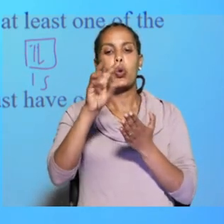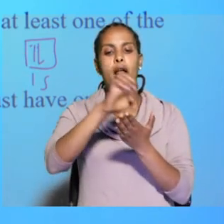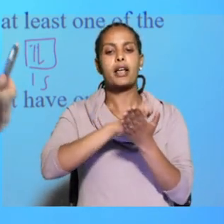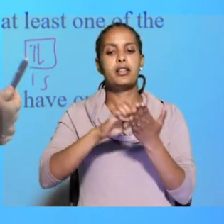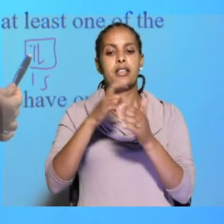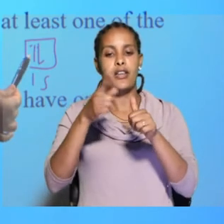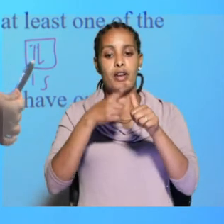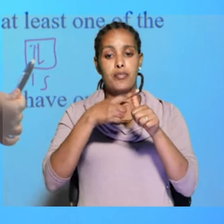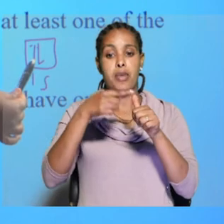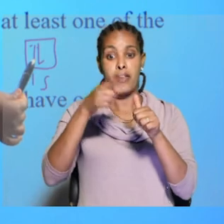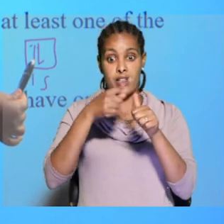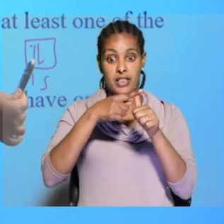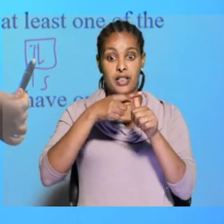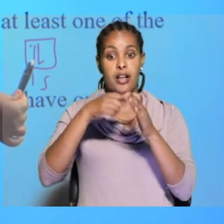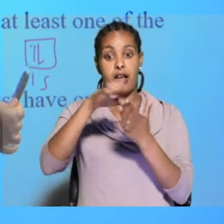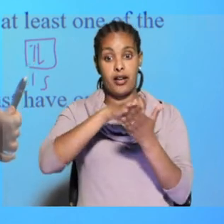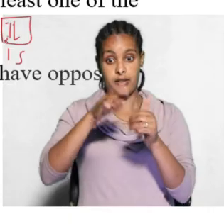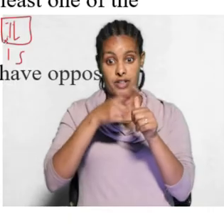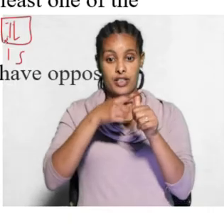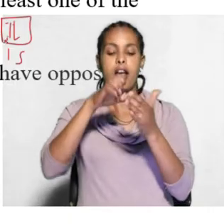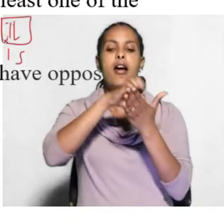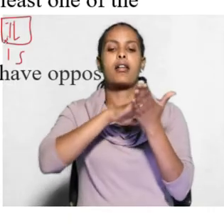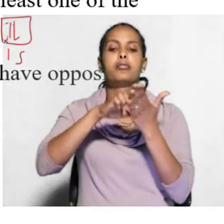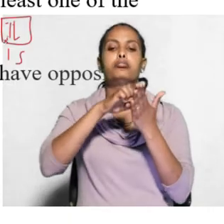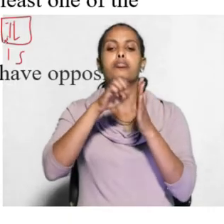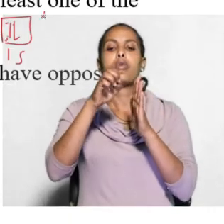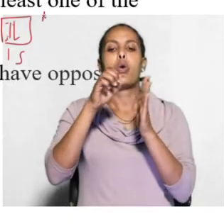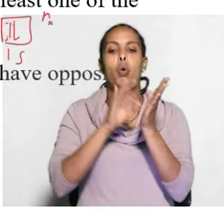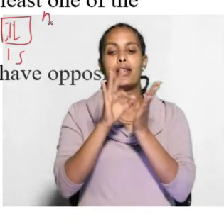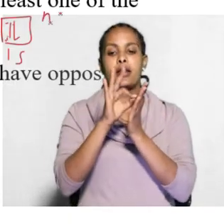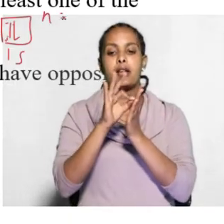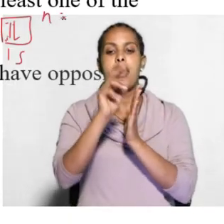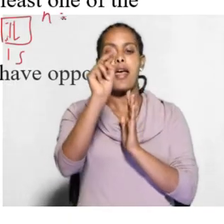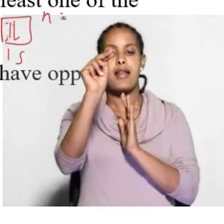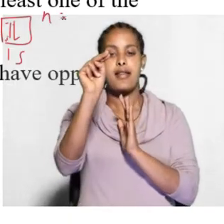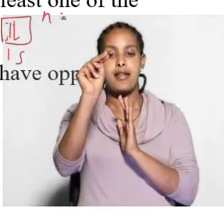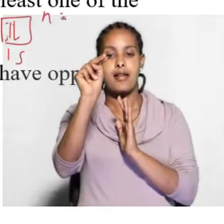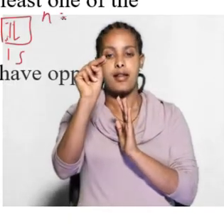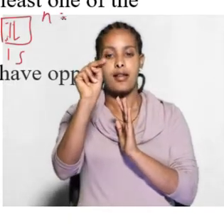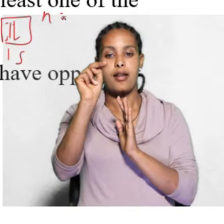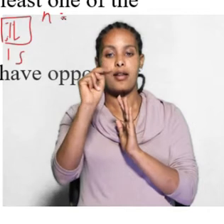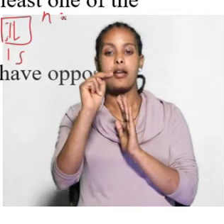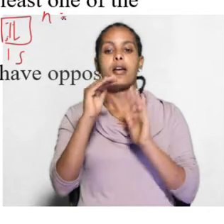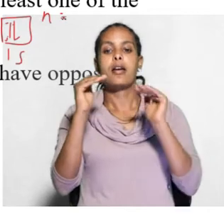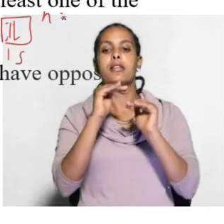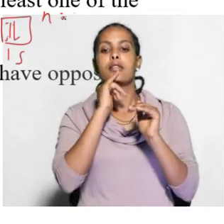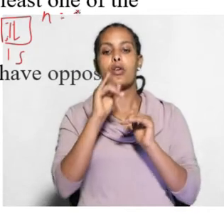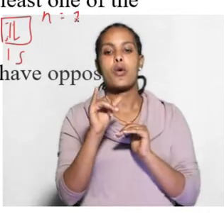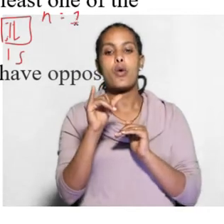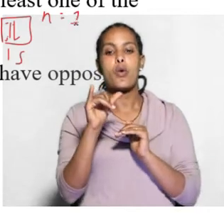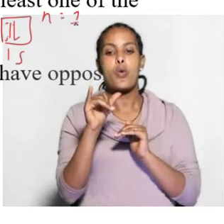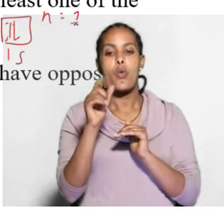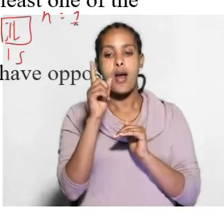first electron, for this electron, the principal quantum number n equals to 1.